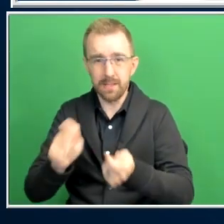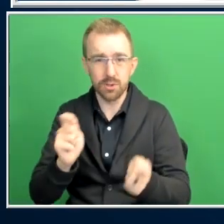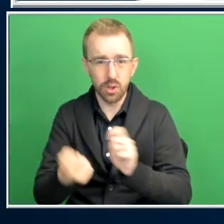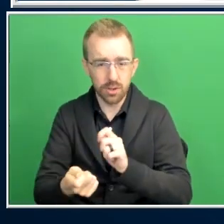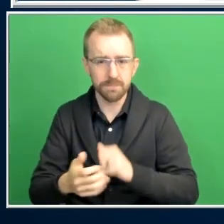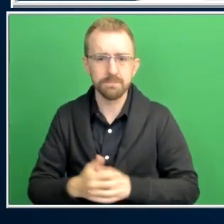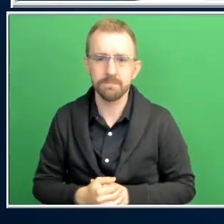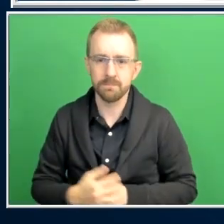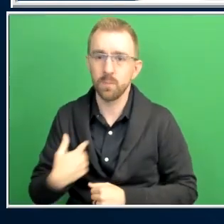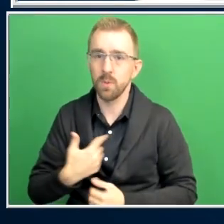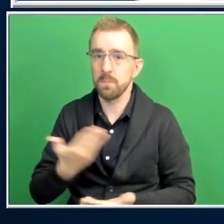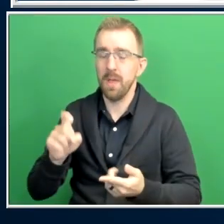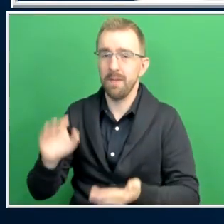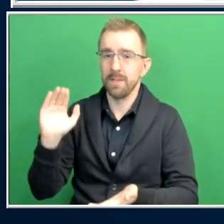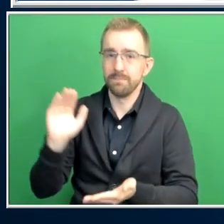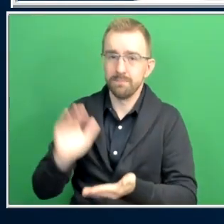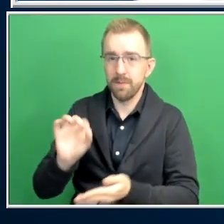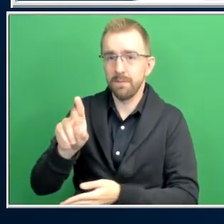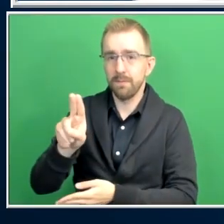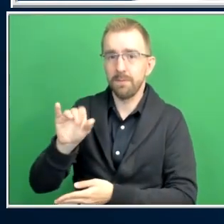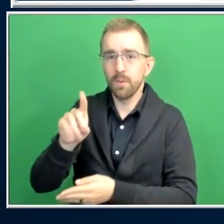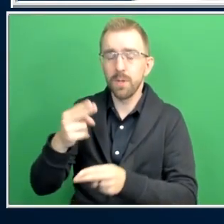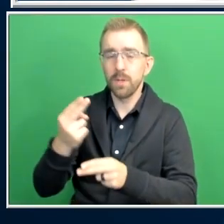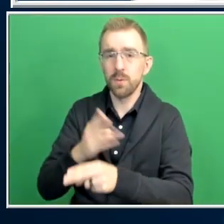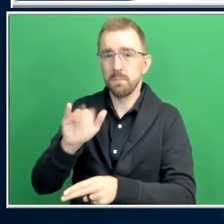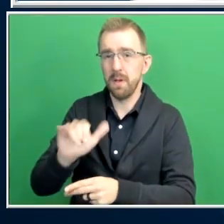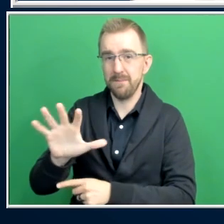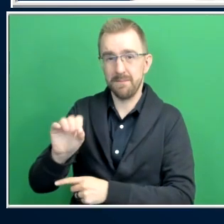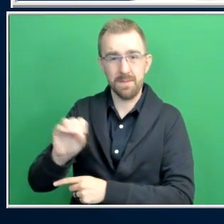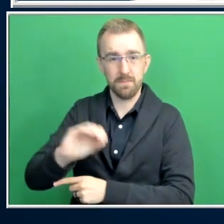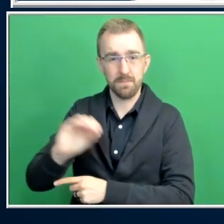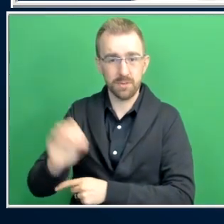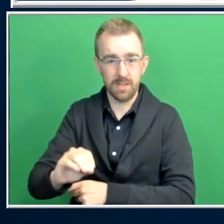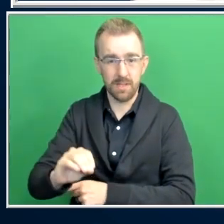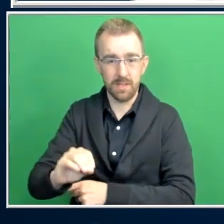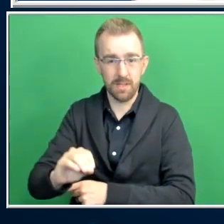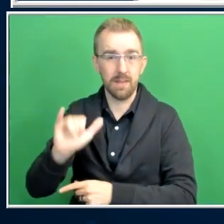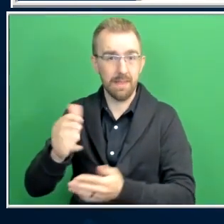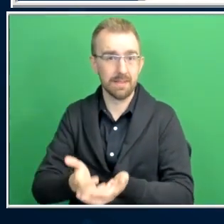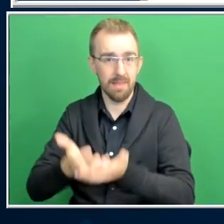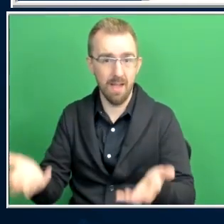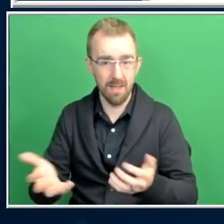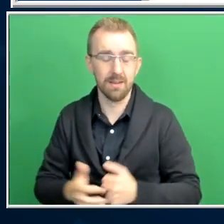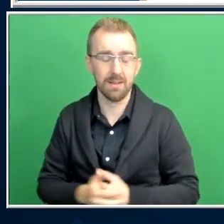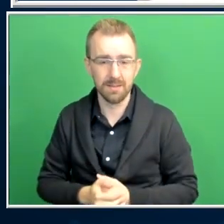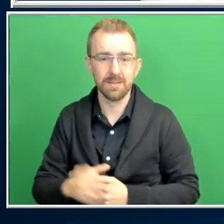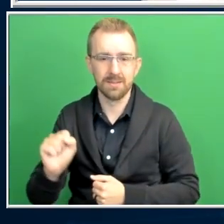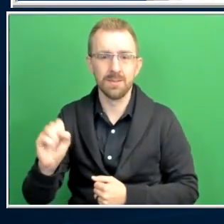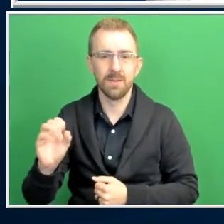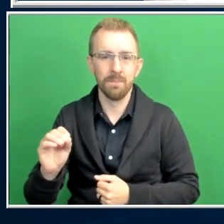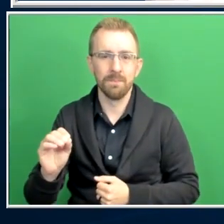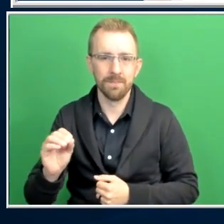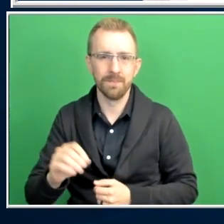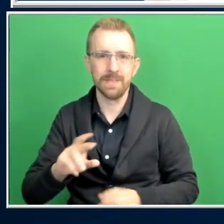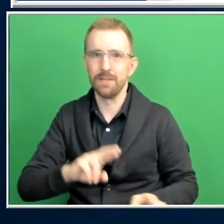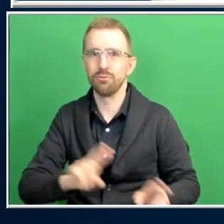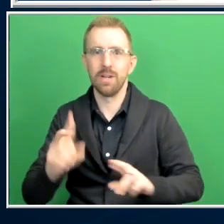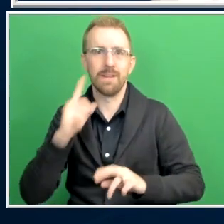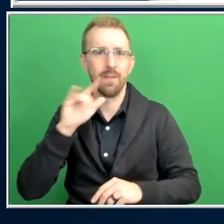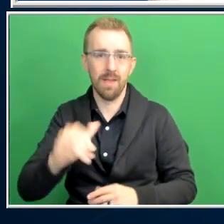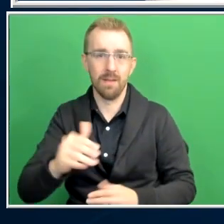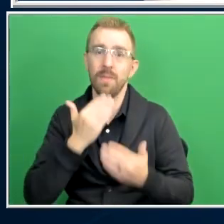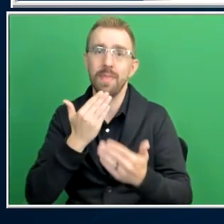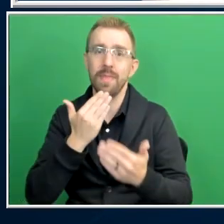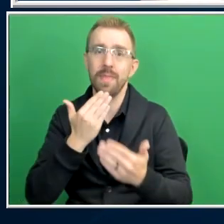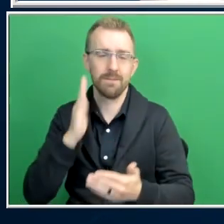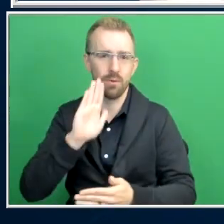have to reduce our fluid usage by 50% or so. That's a lot. Yep. So buckle in. All right, well, thank you, sir. Appreciate the great work you're